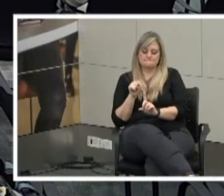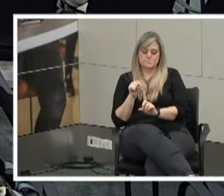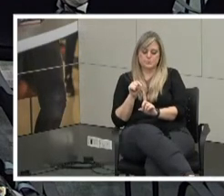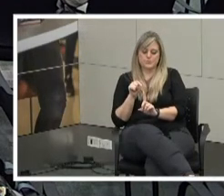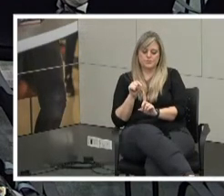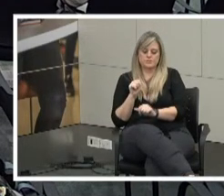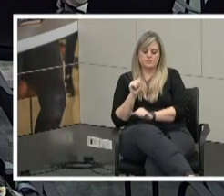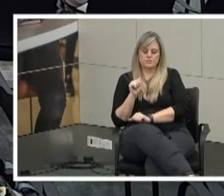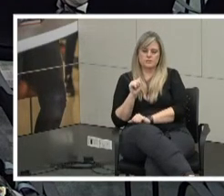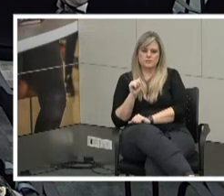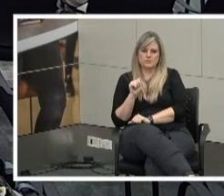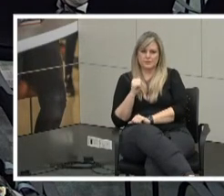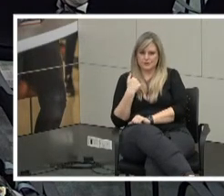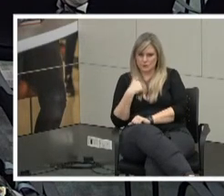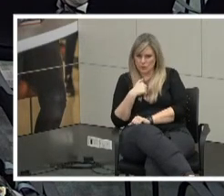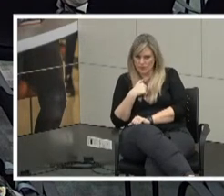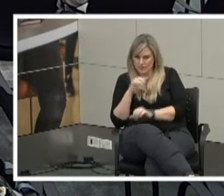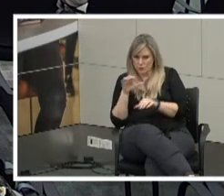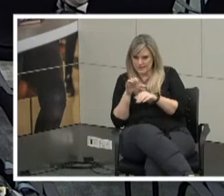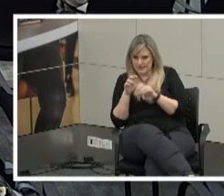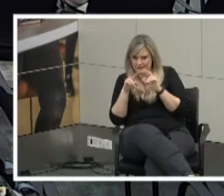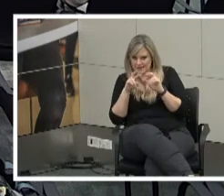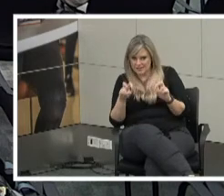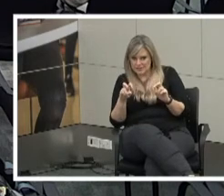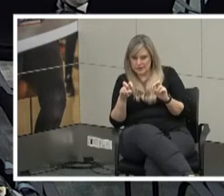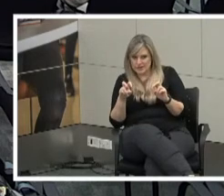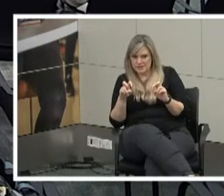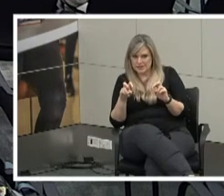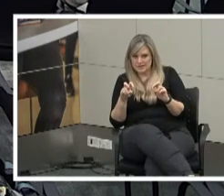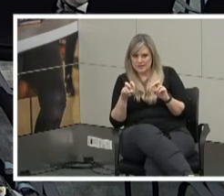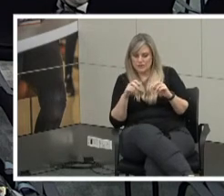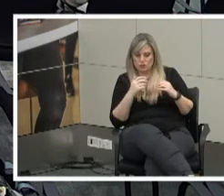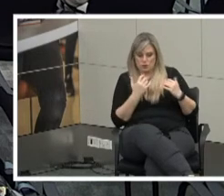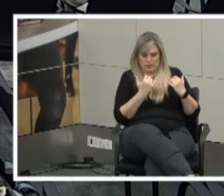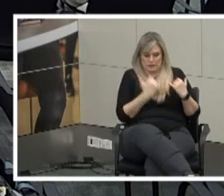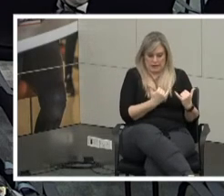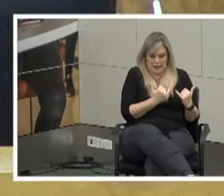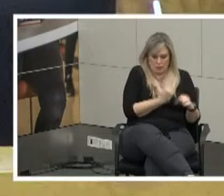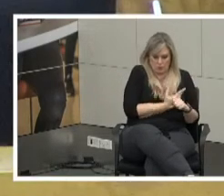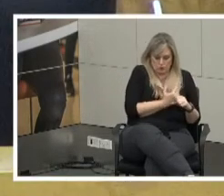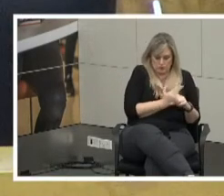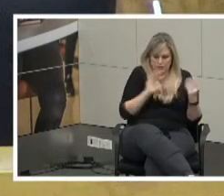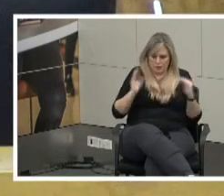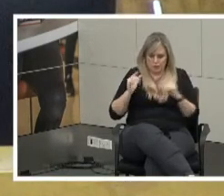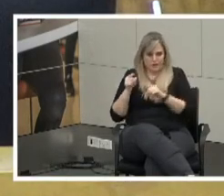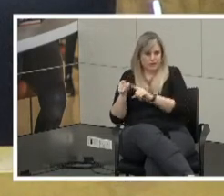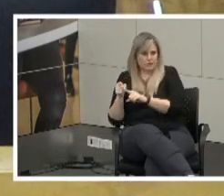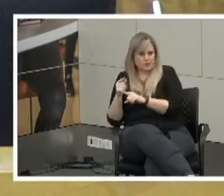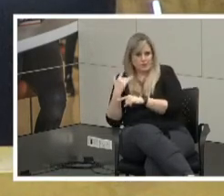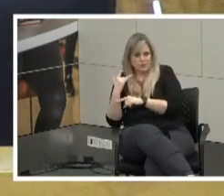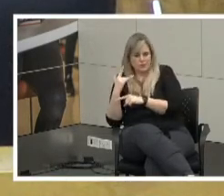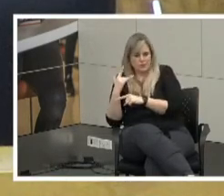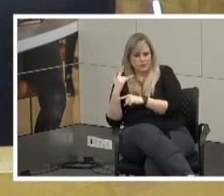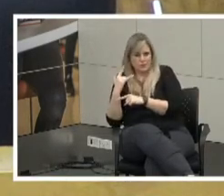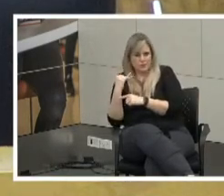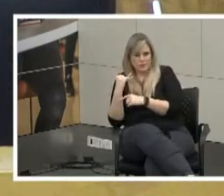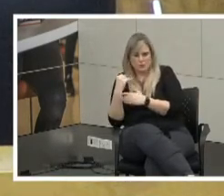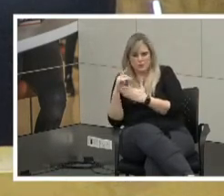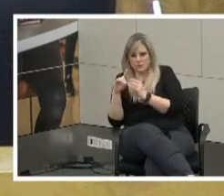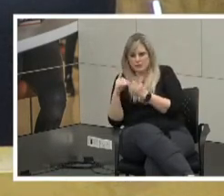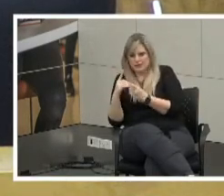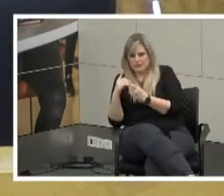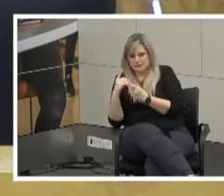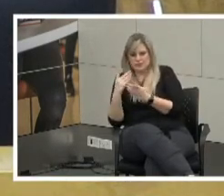um have we done an assessment though of like what they're currently using to to know that there's some